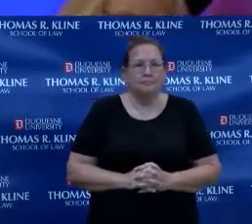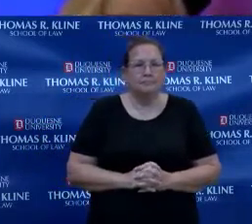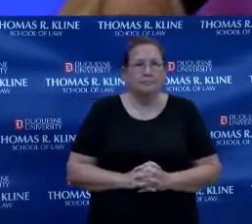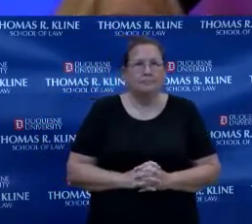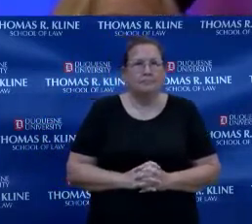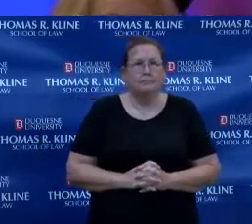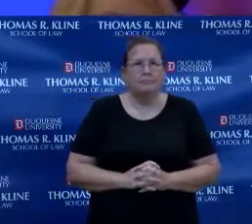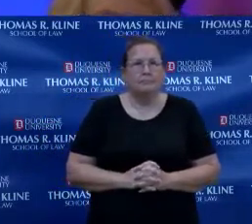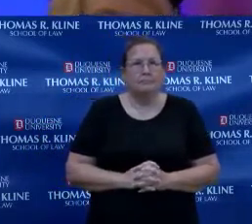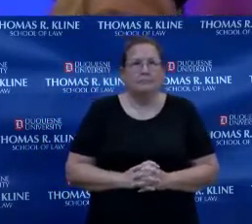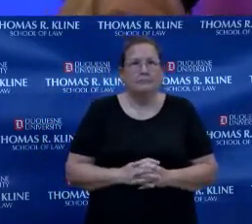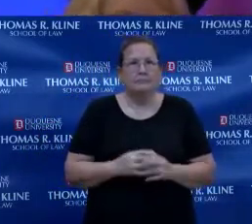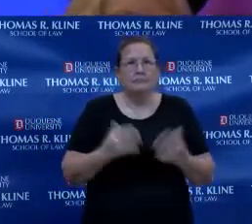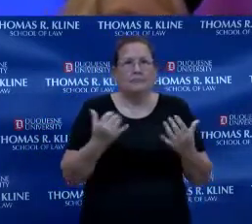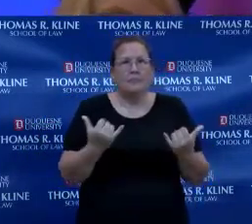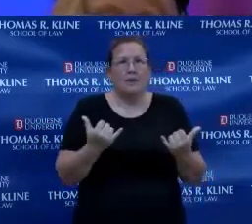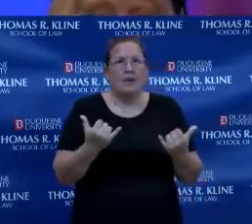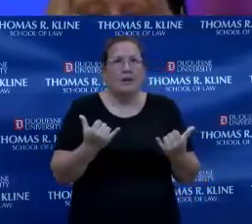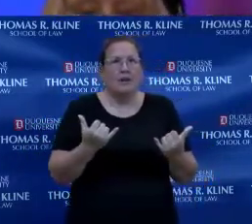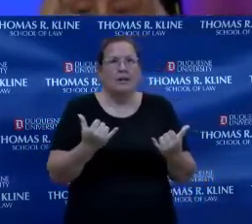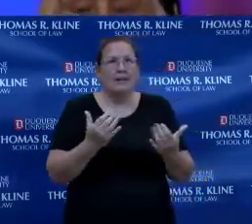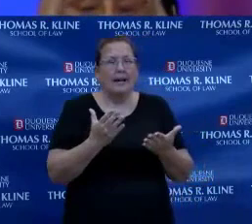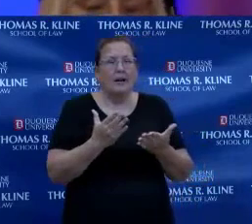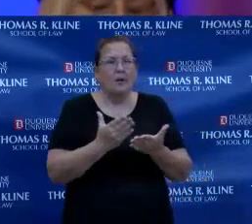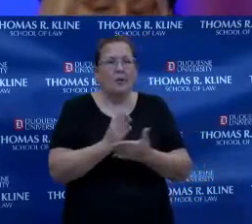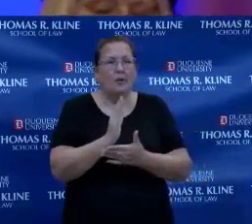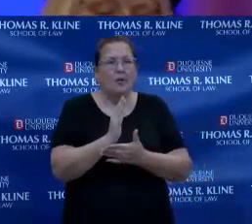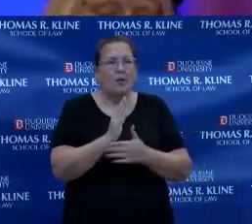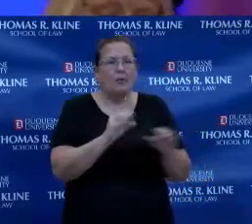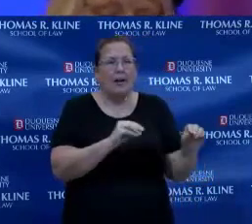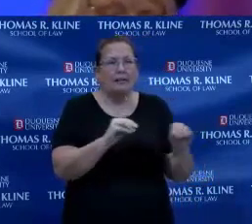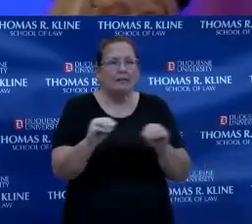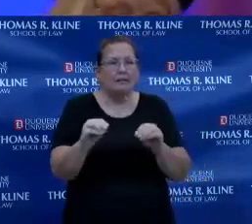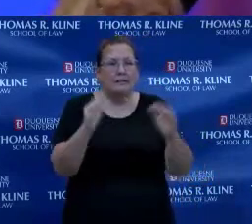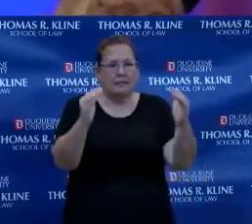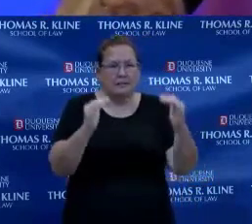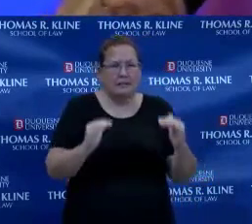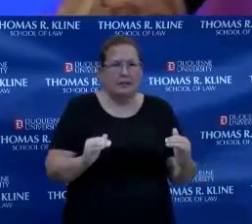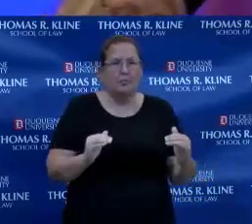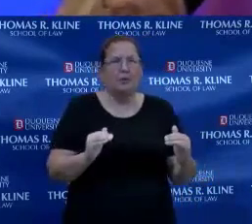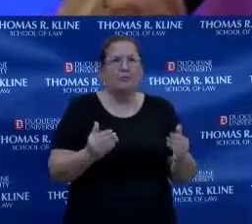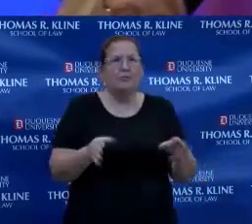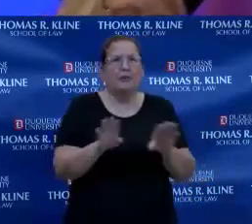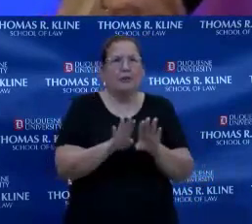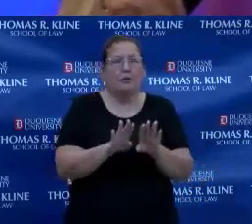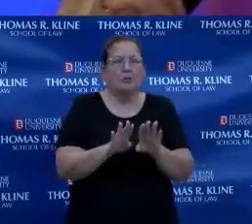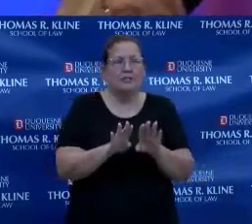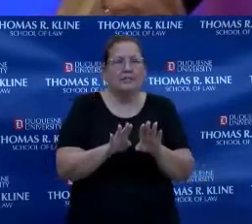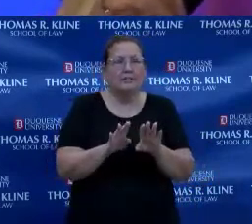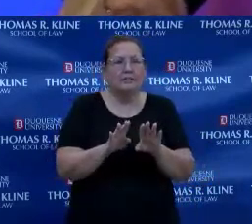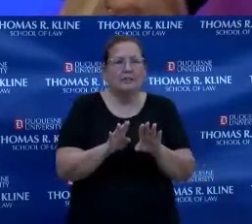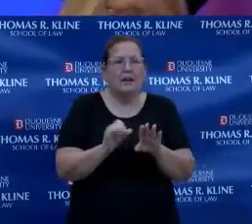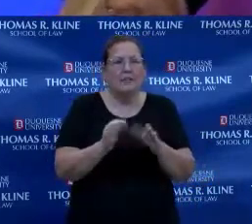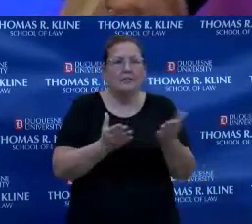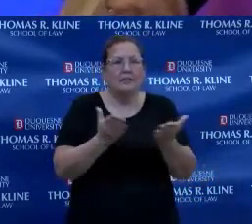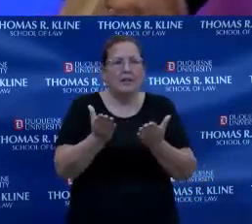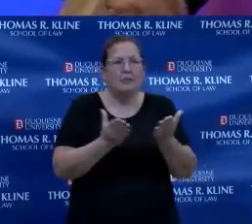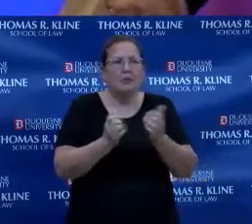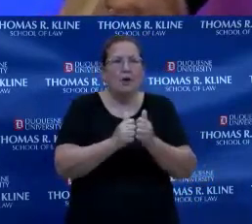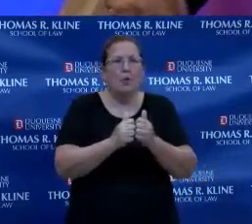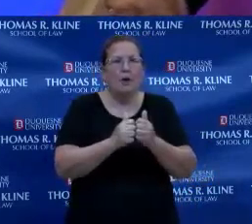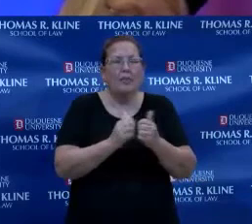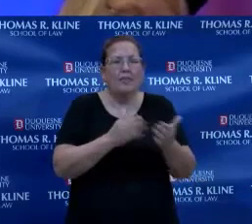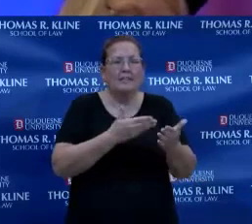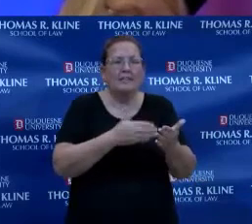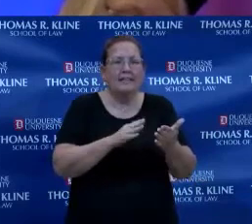And now I'd like to move to the closing segment of this ceremony, with the singing of the alma mater. But first, I'd